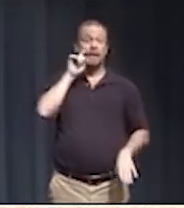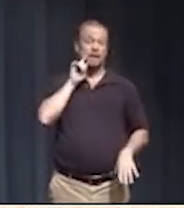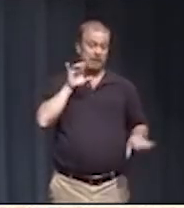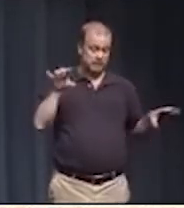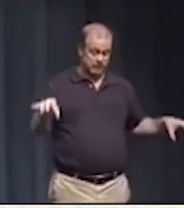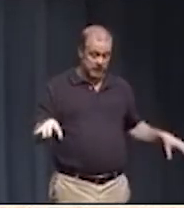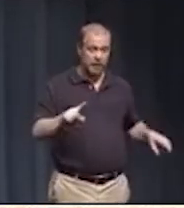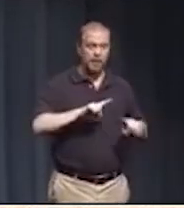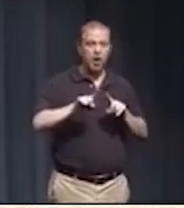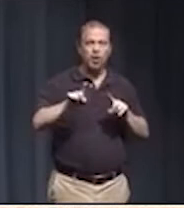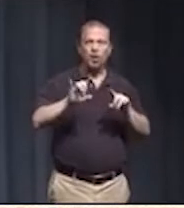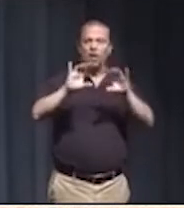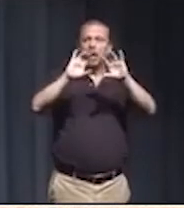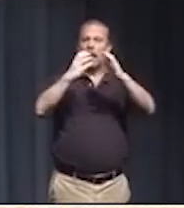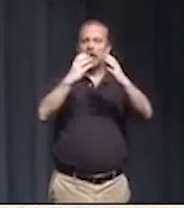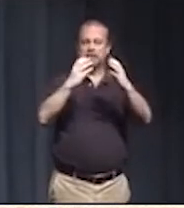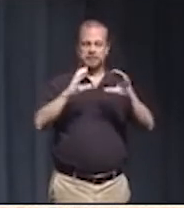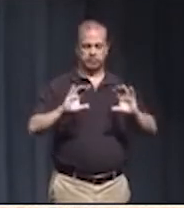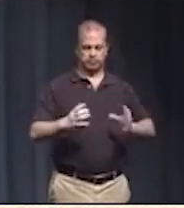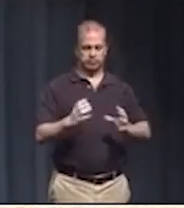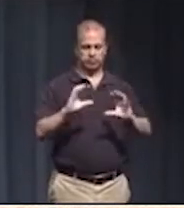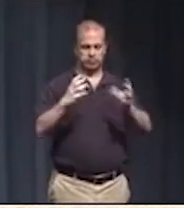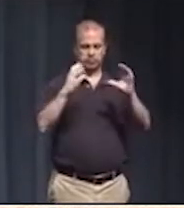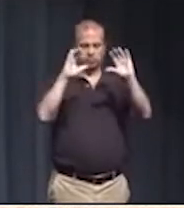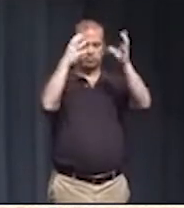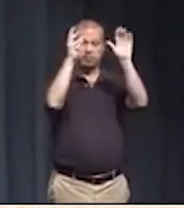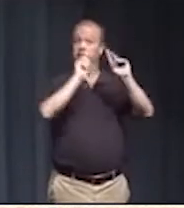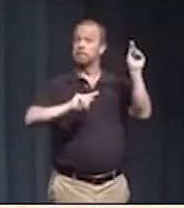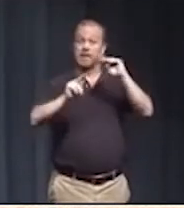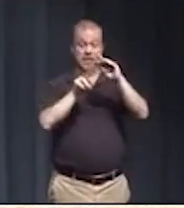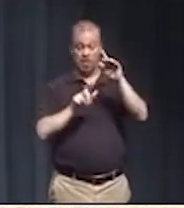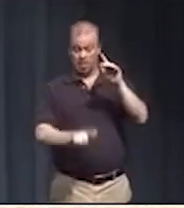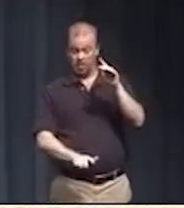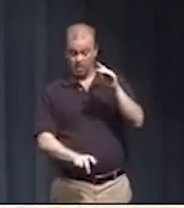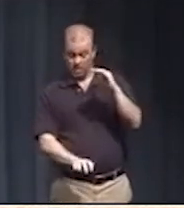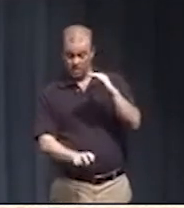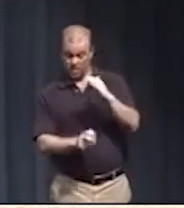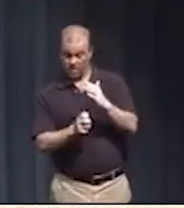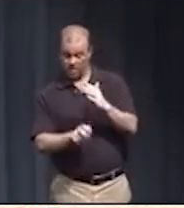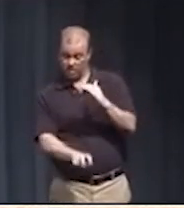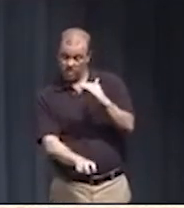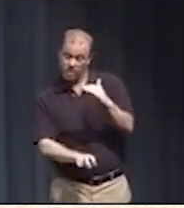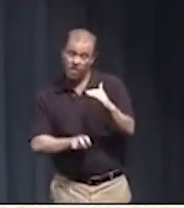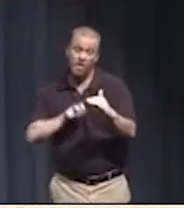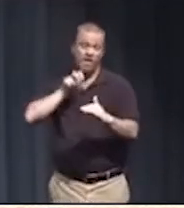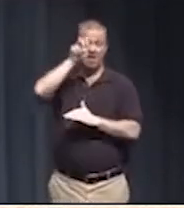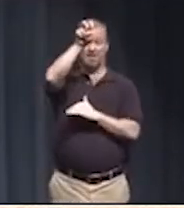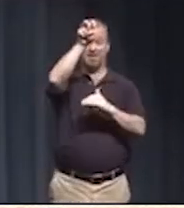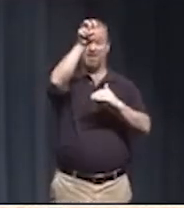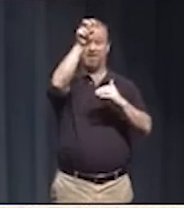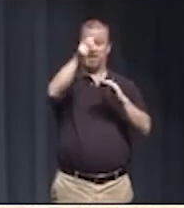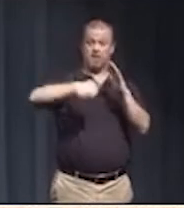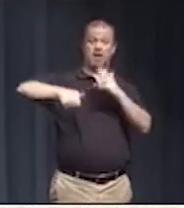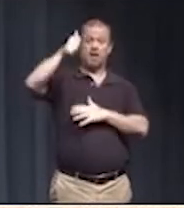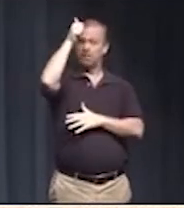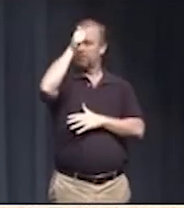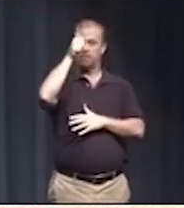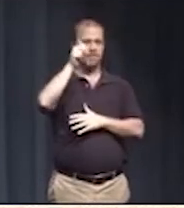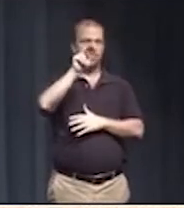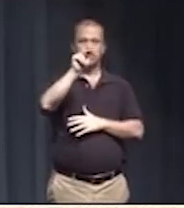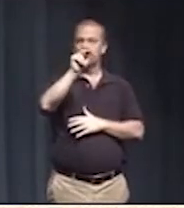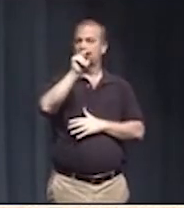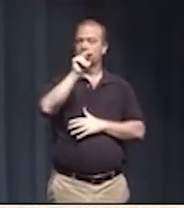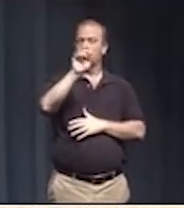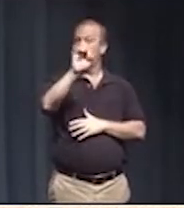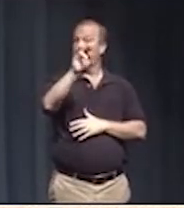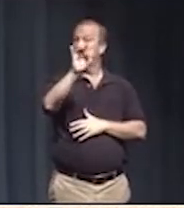divided on a class basis as well. People did not move from a low class to a middle class to an upper class. Nobility was separate. You were